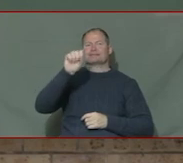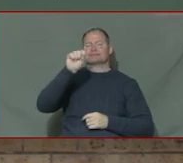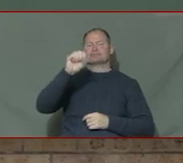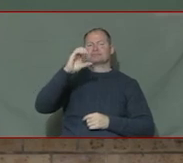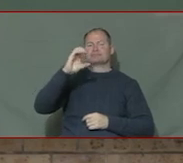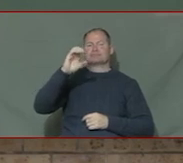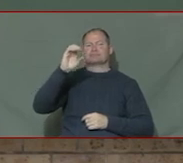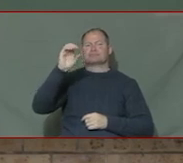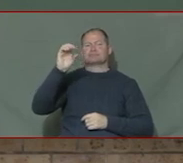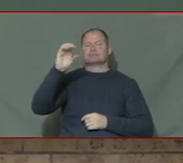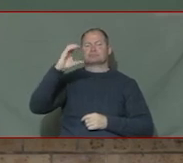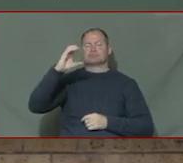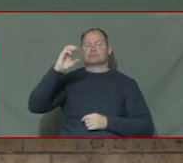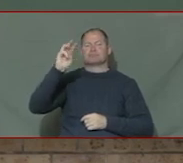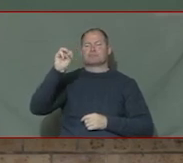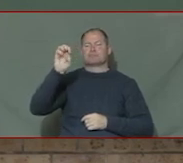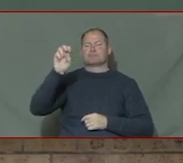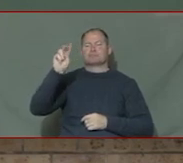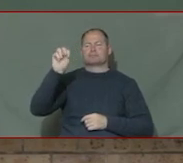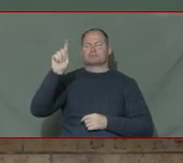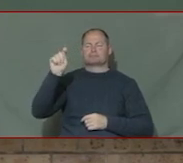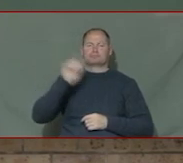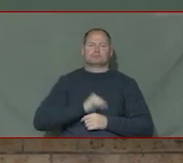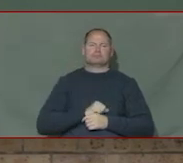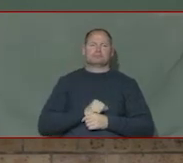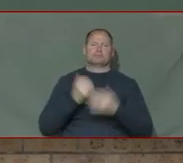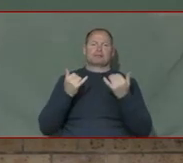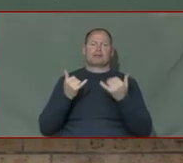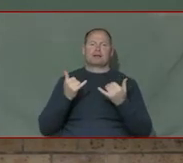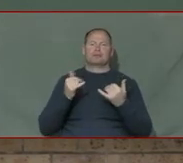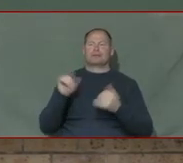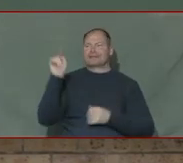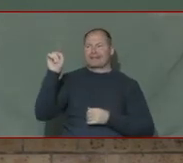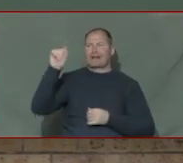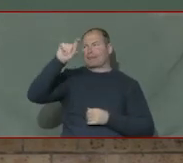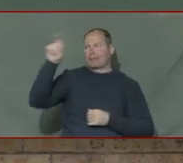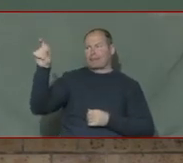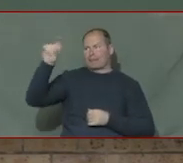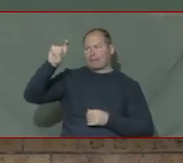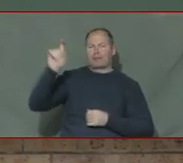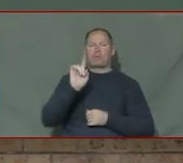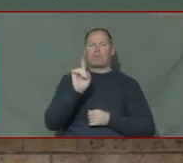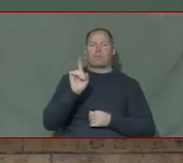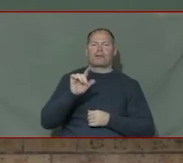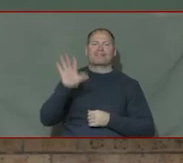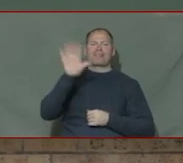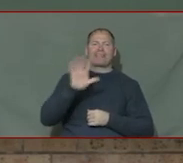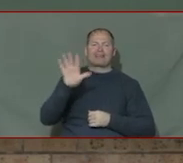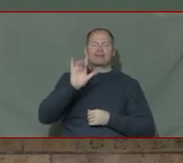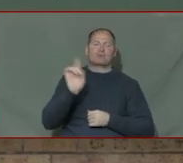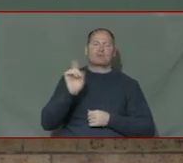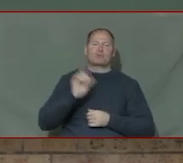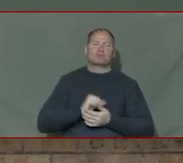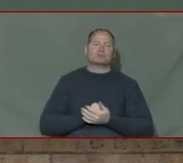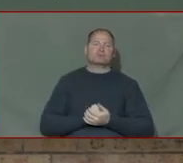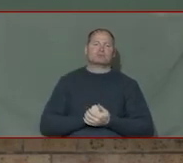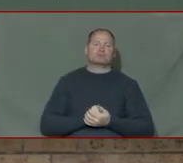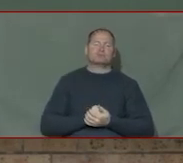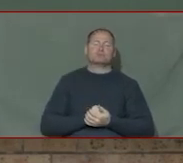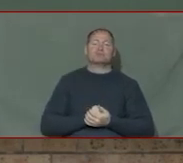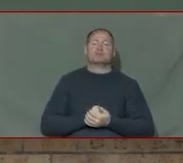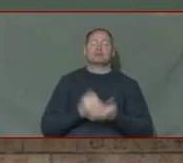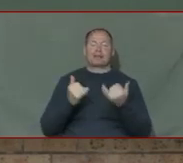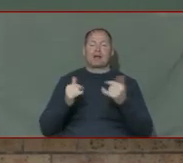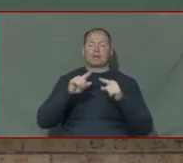area of the segment. So what is the area of the segment? It's the sector, or minus